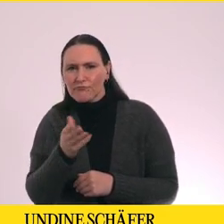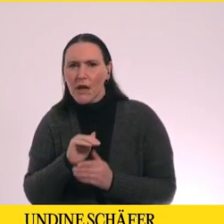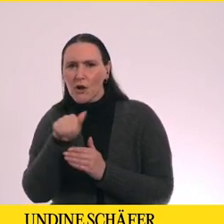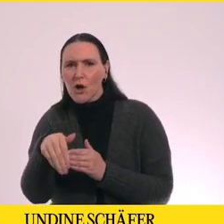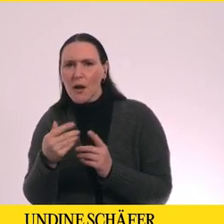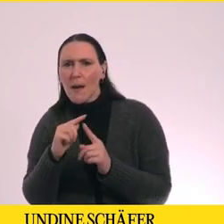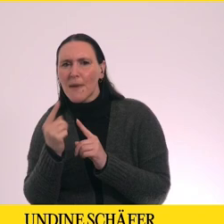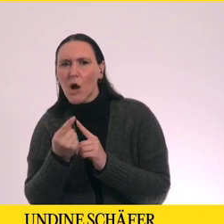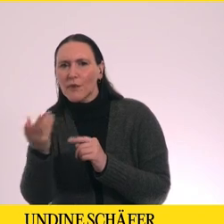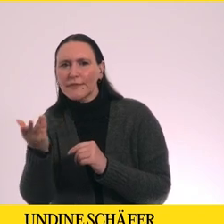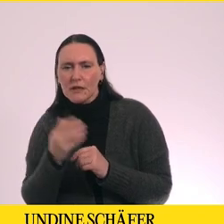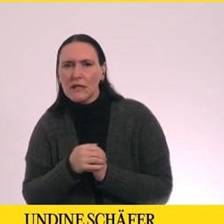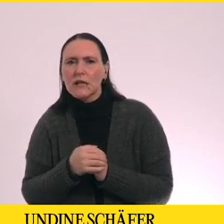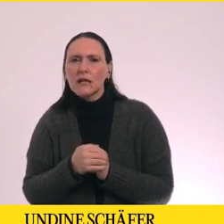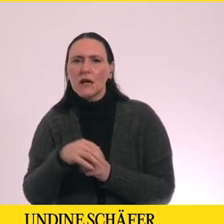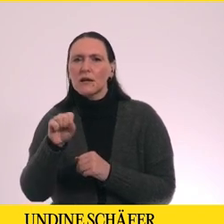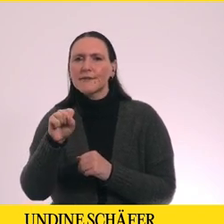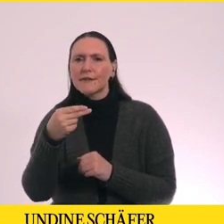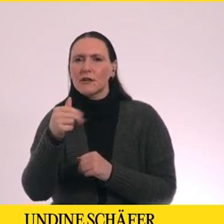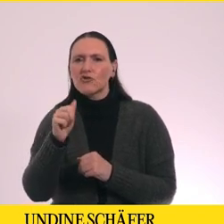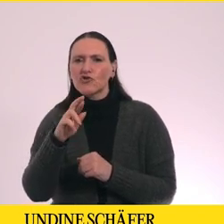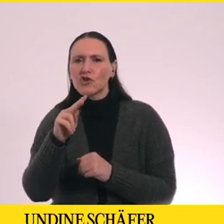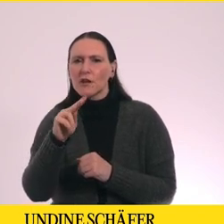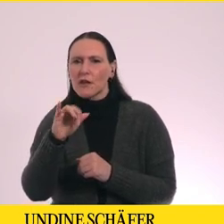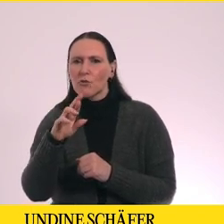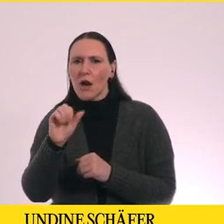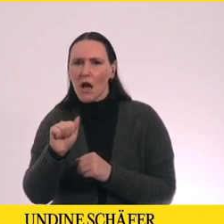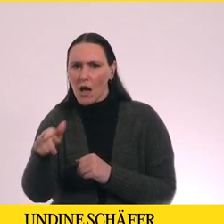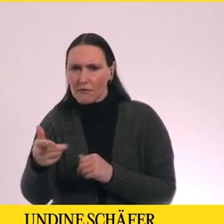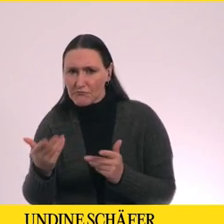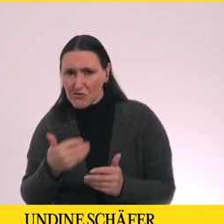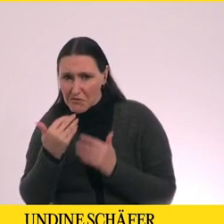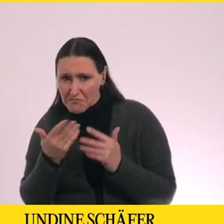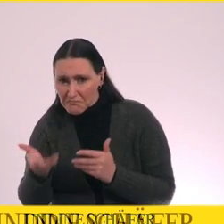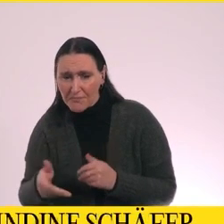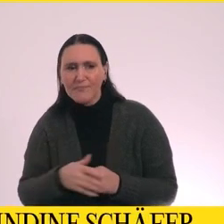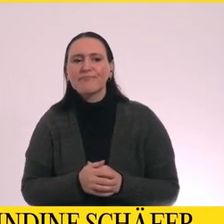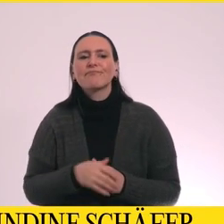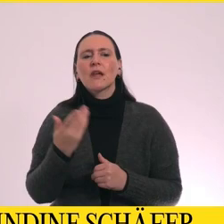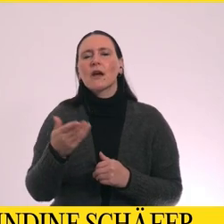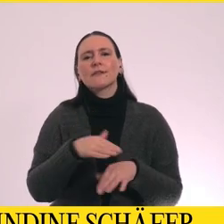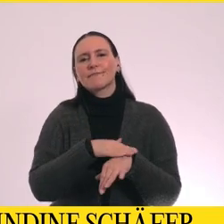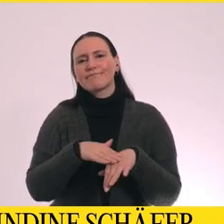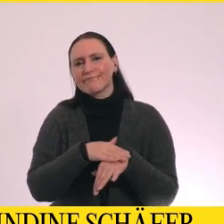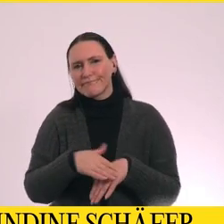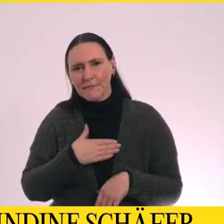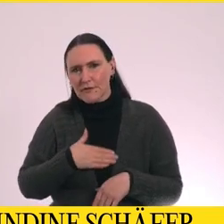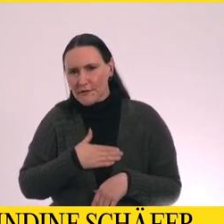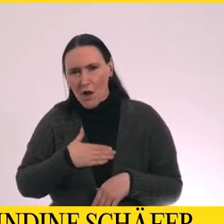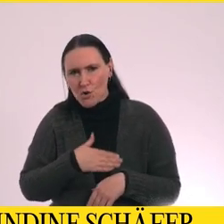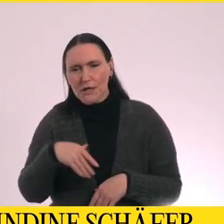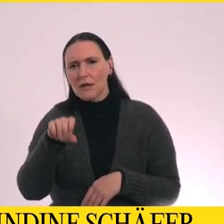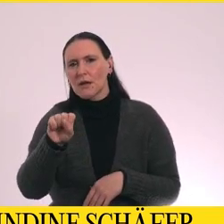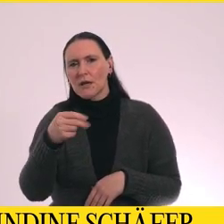Yes. Yes, first of all, apologies that she cannot be here. So, Shakira Mukamusoni,